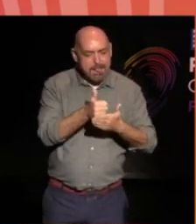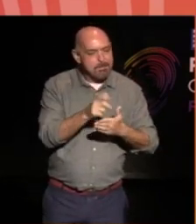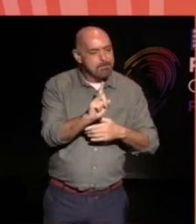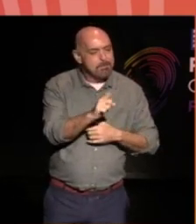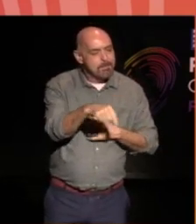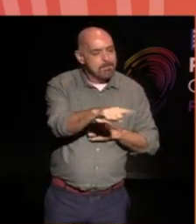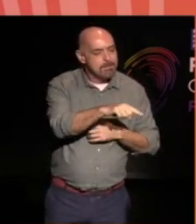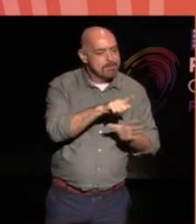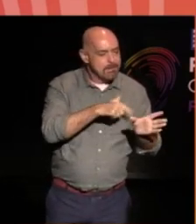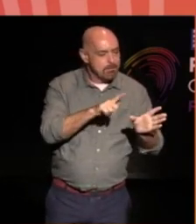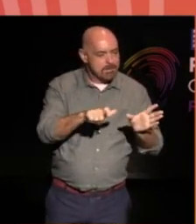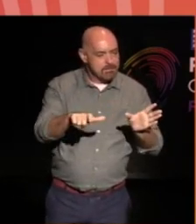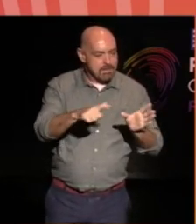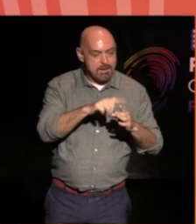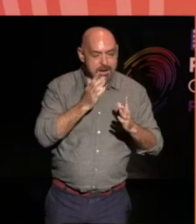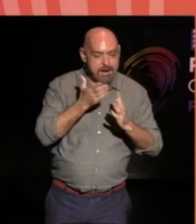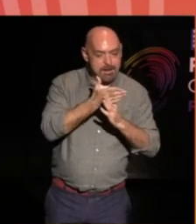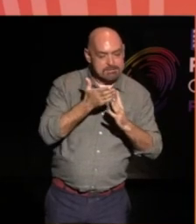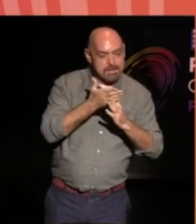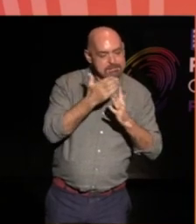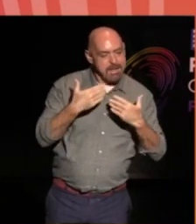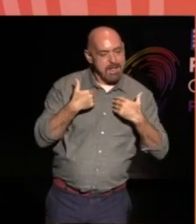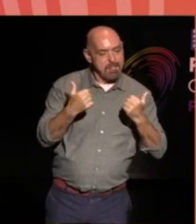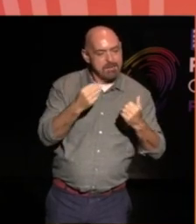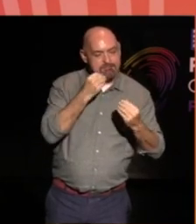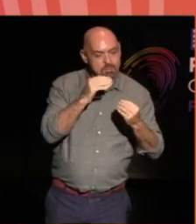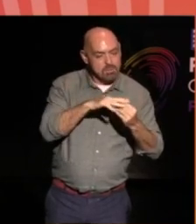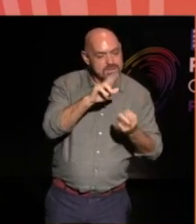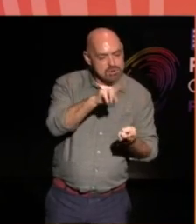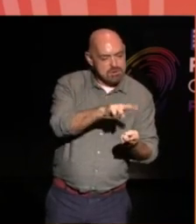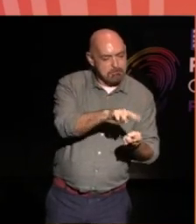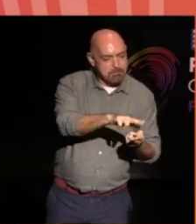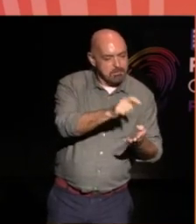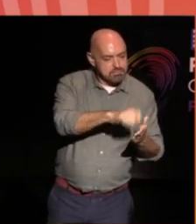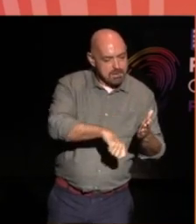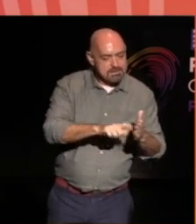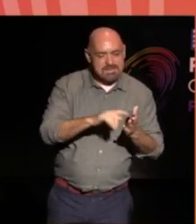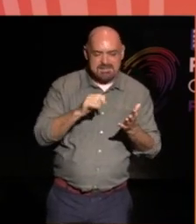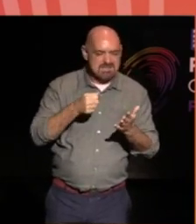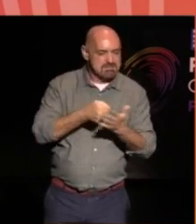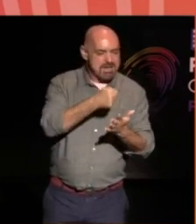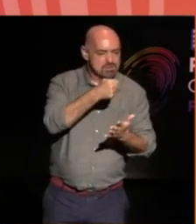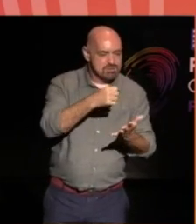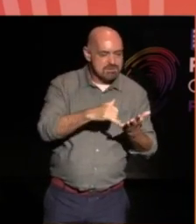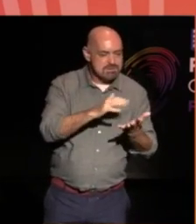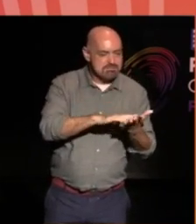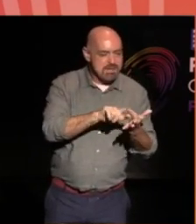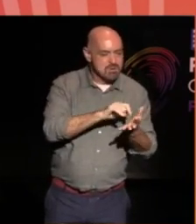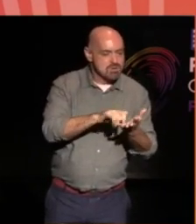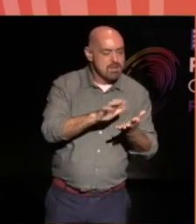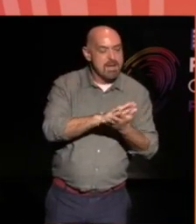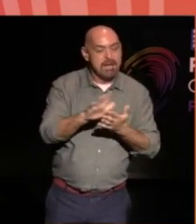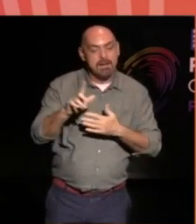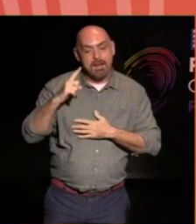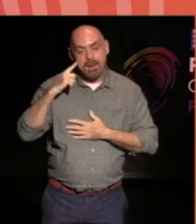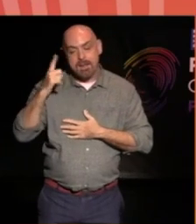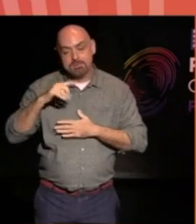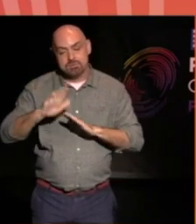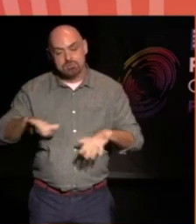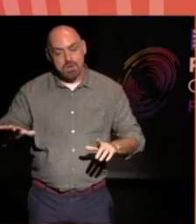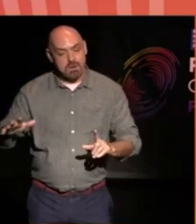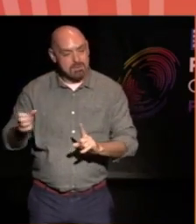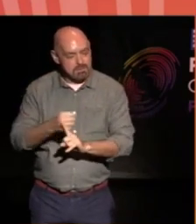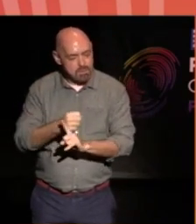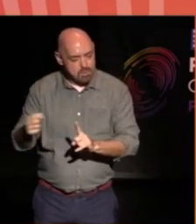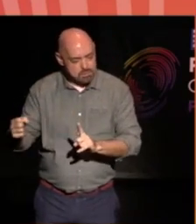people access healthier food at cheaper prices. Smash, and I chair London's Child Obesity Task Force for the Mayor of London,